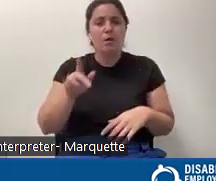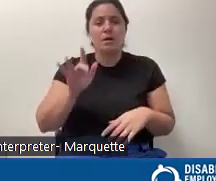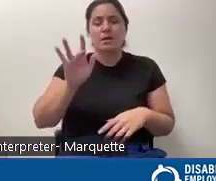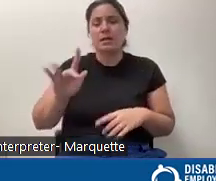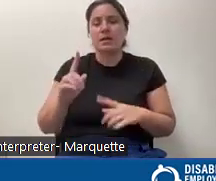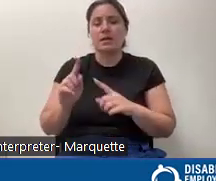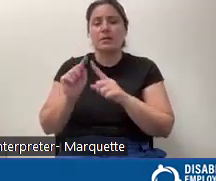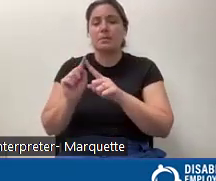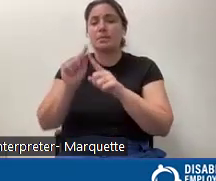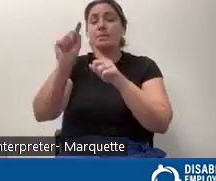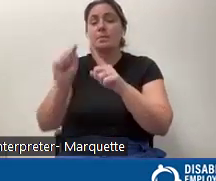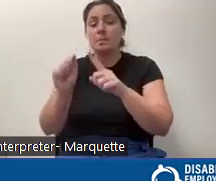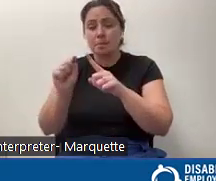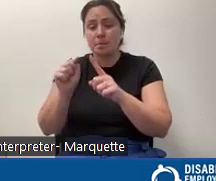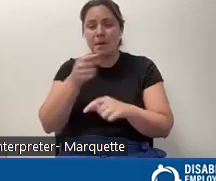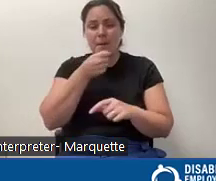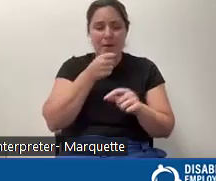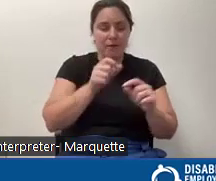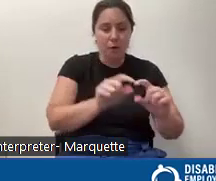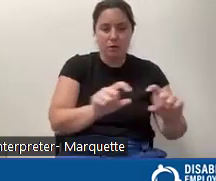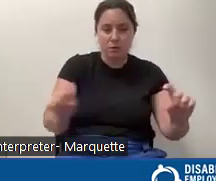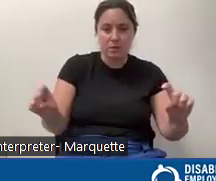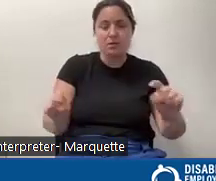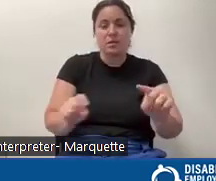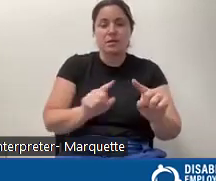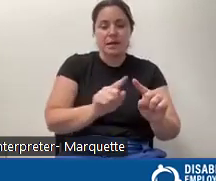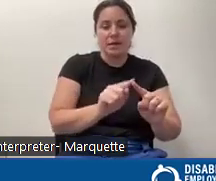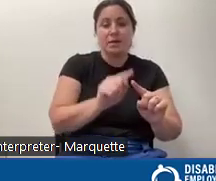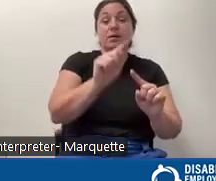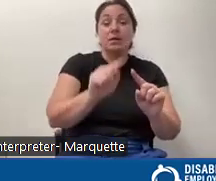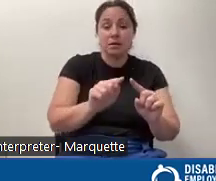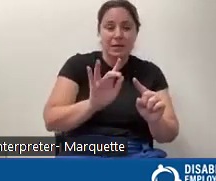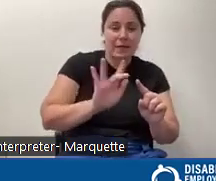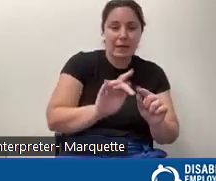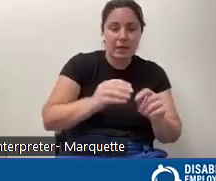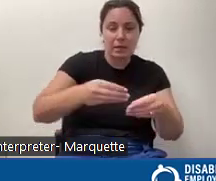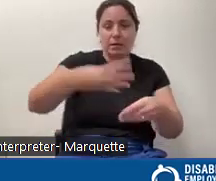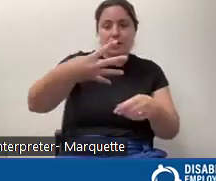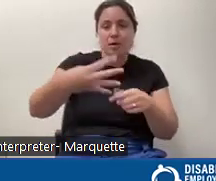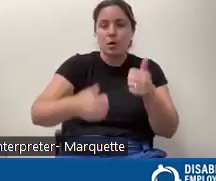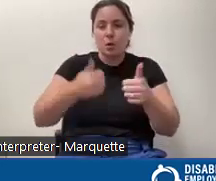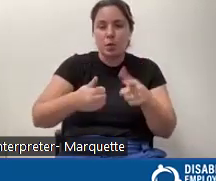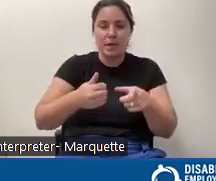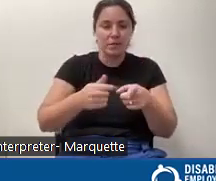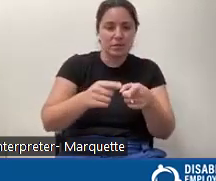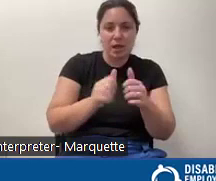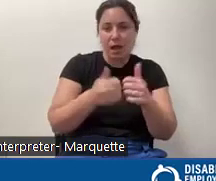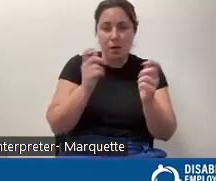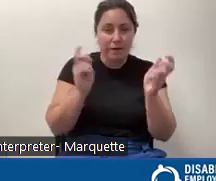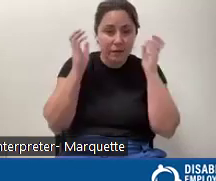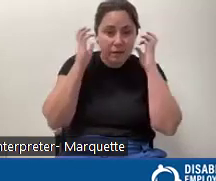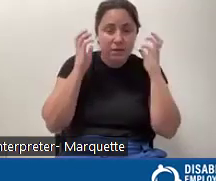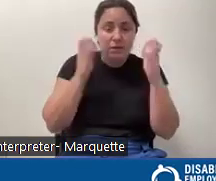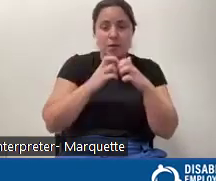upward arrow next to the microphone icon at the lower left of your Zoom window to change your speaker. All of our participants will